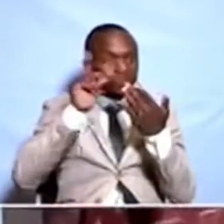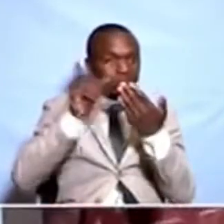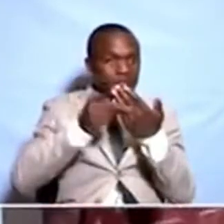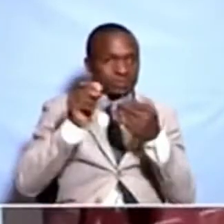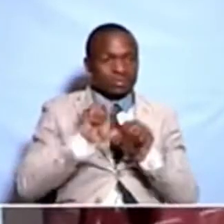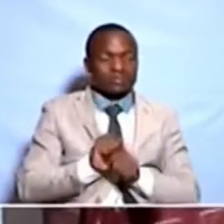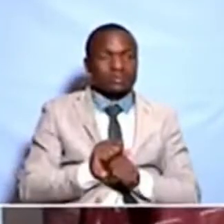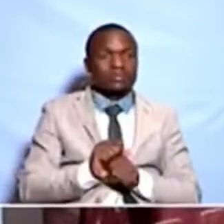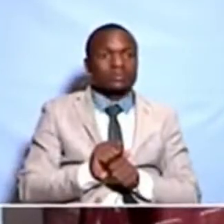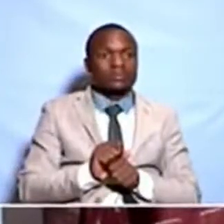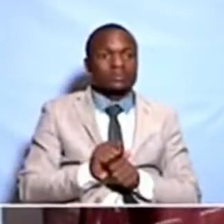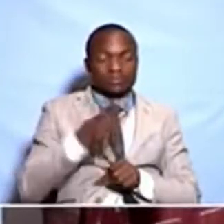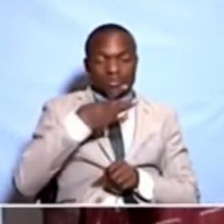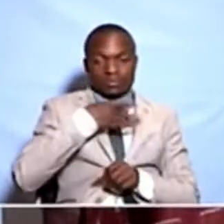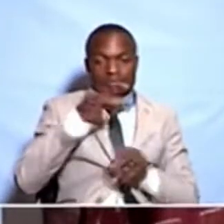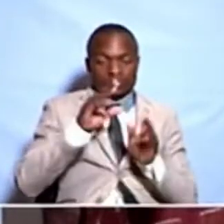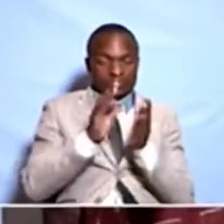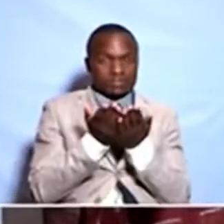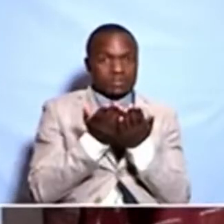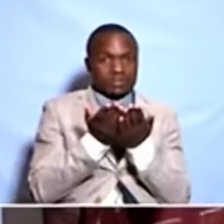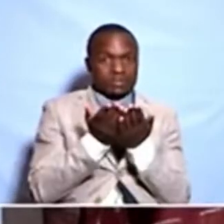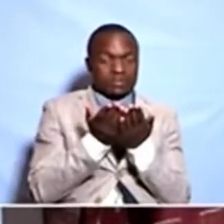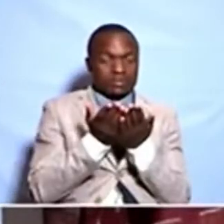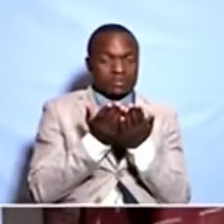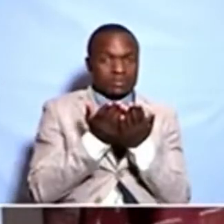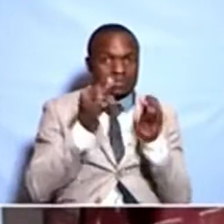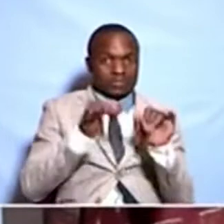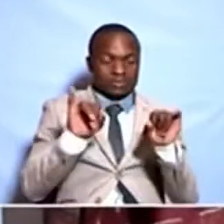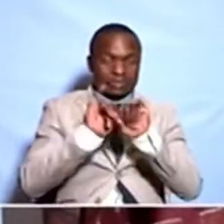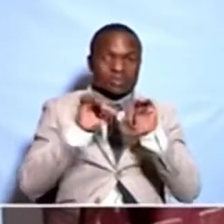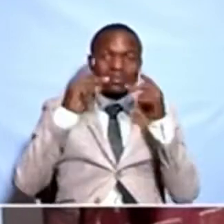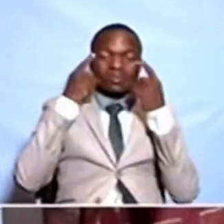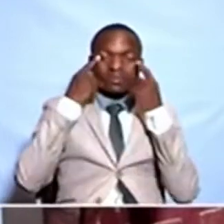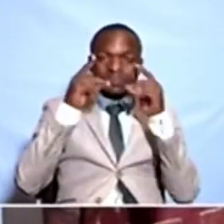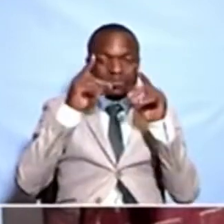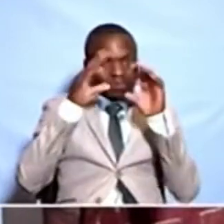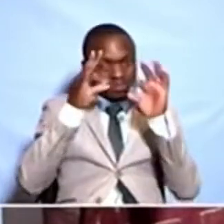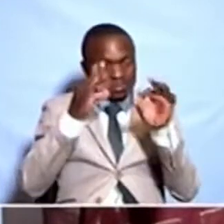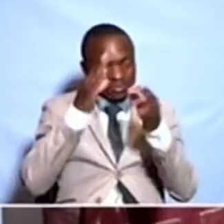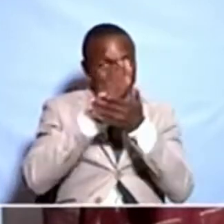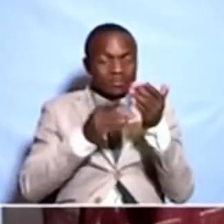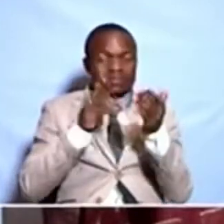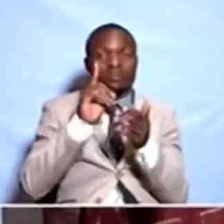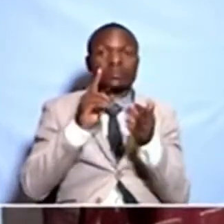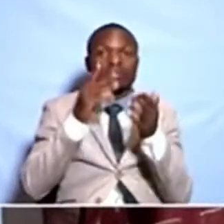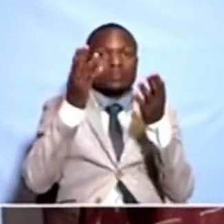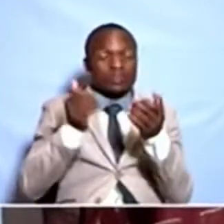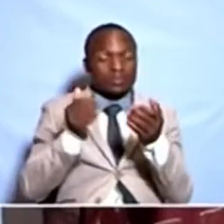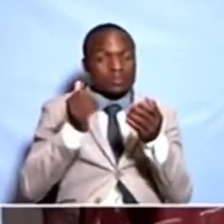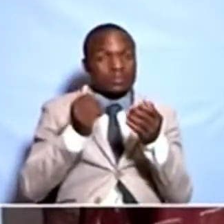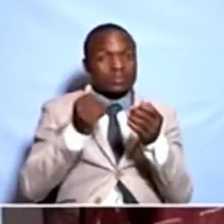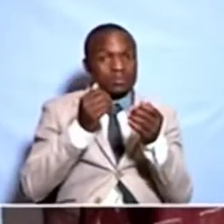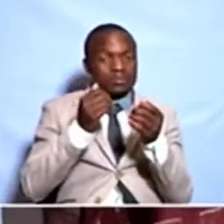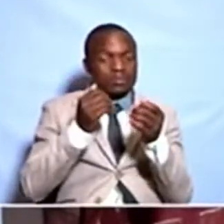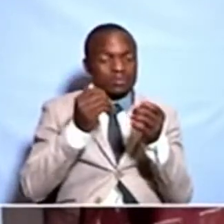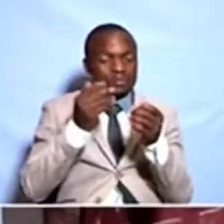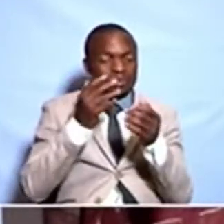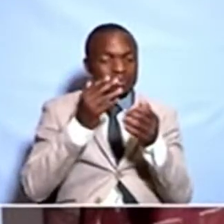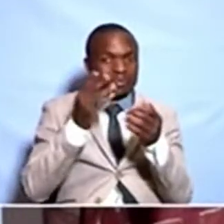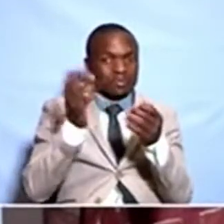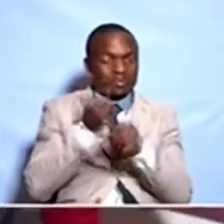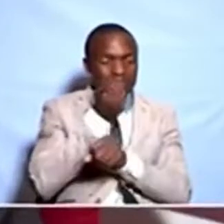of white book, and important to the public to know if someone wants to conversion of a white book,